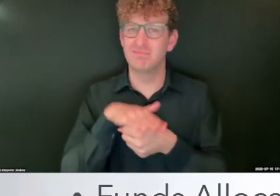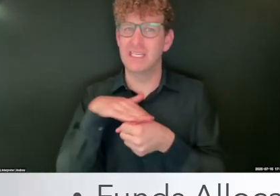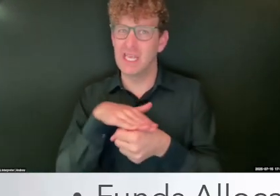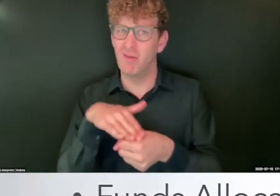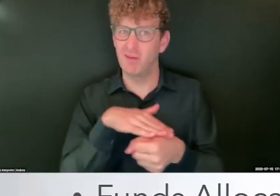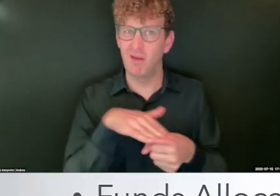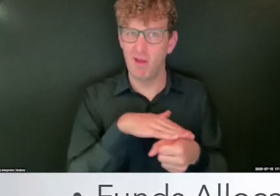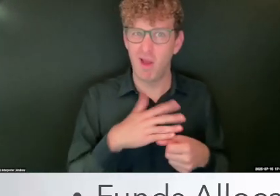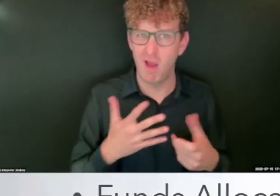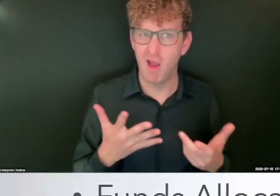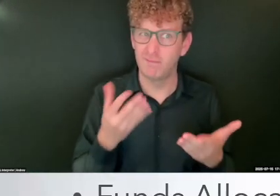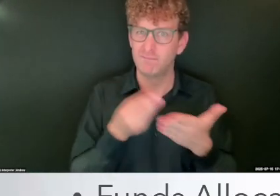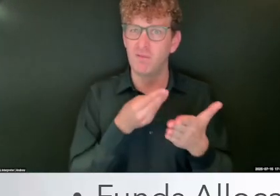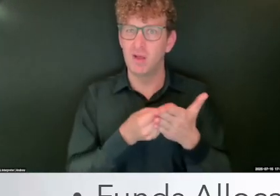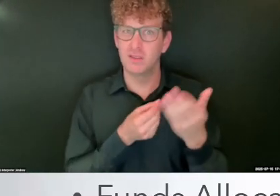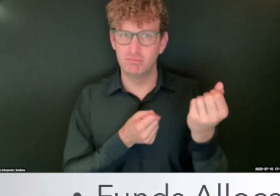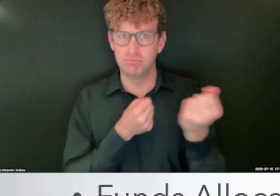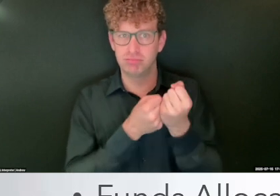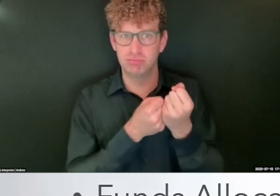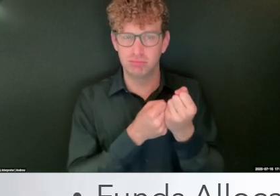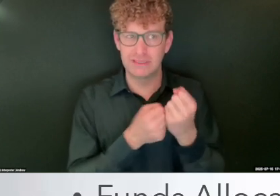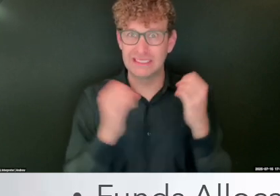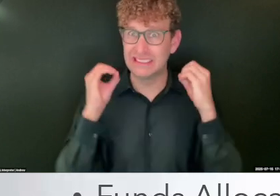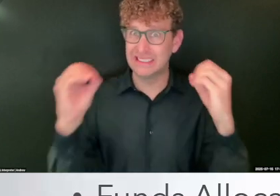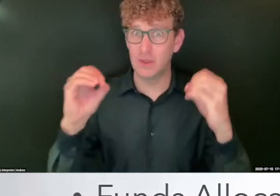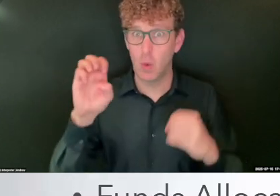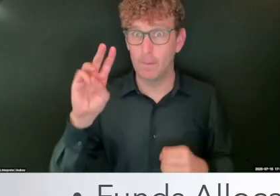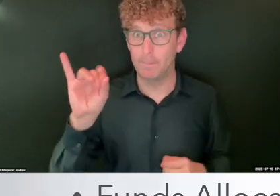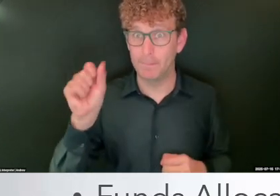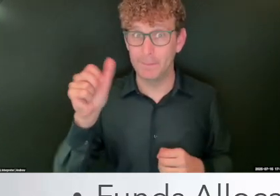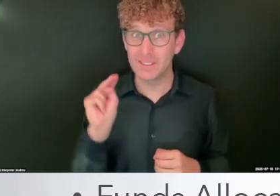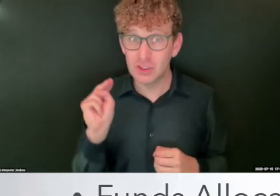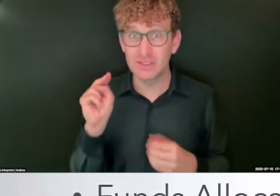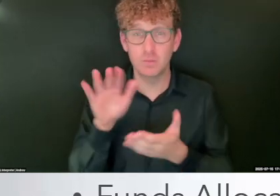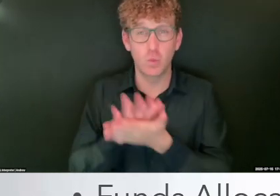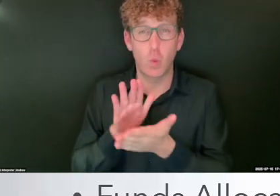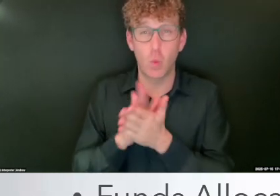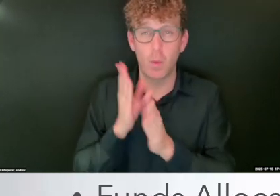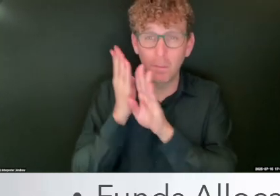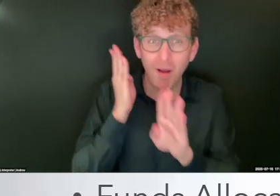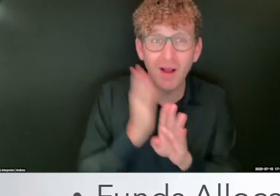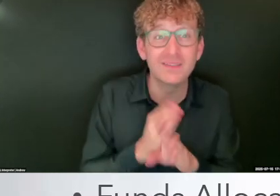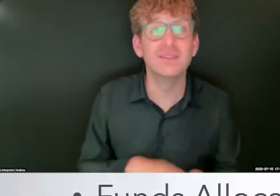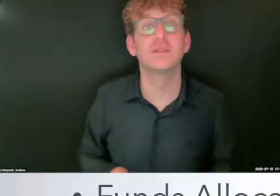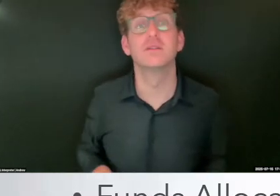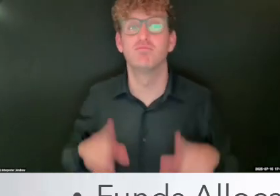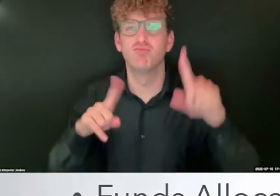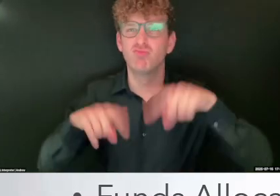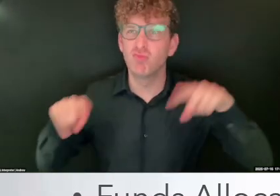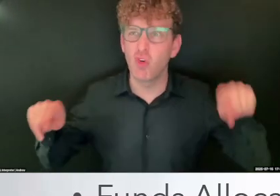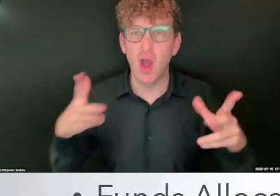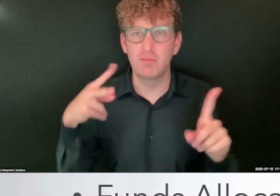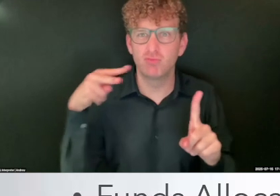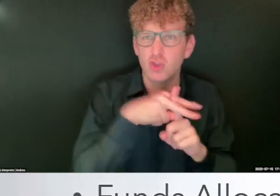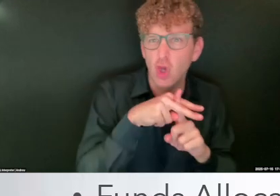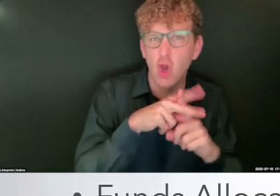charging infrastructure and solutions, energy projects like solar canopies, zero-emission landscape, and custodial